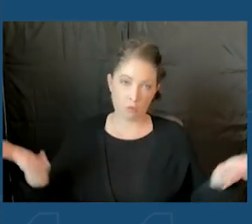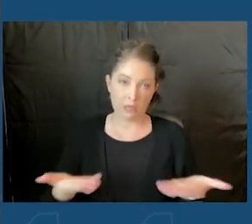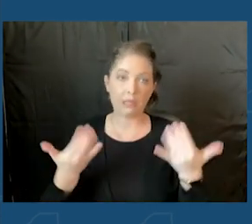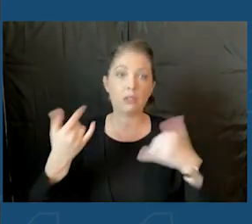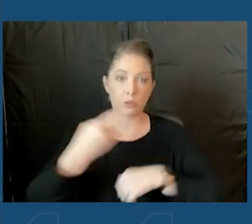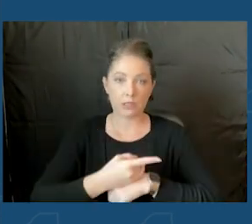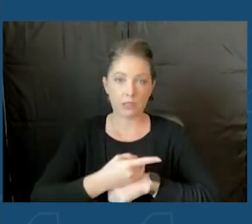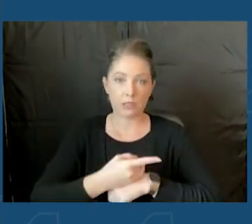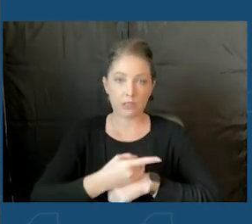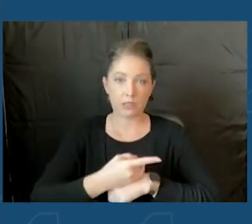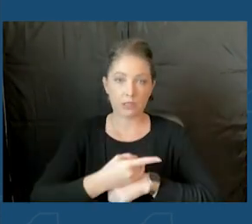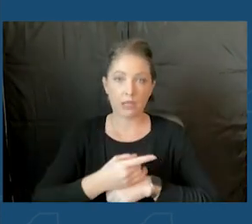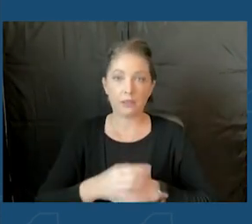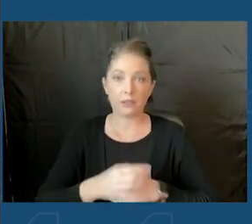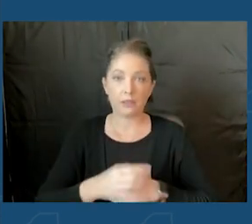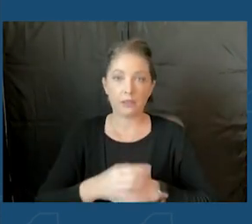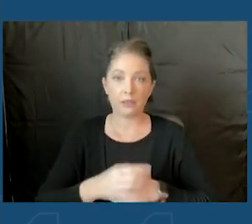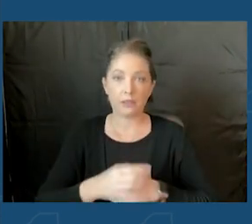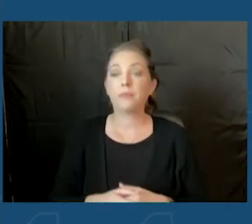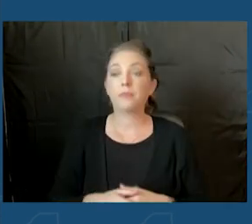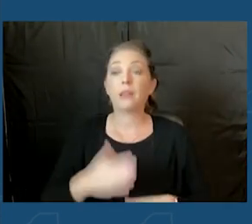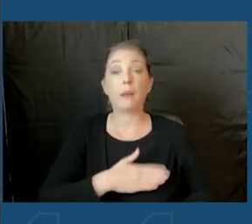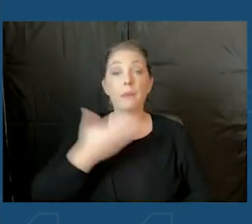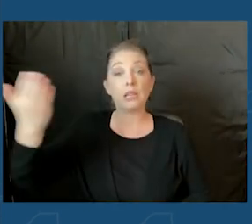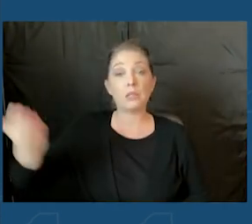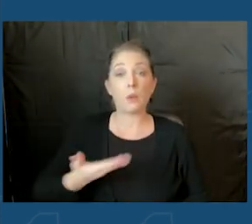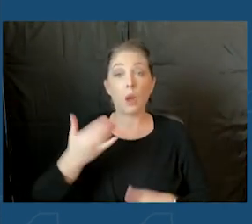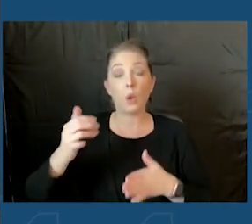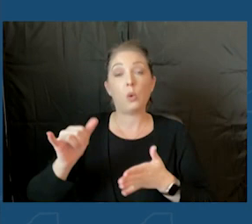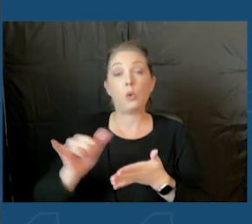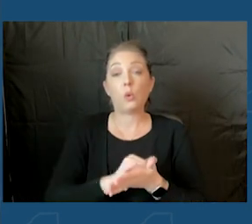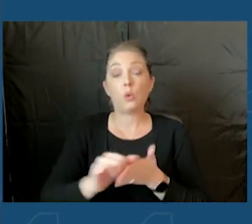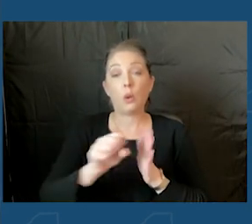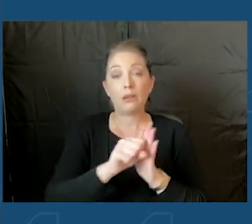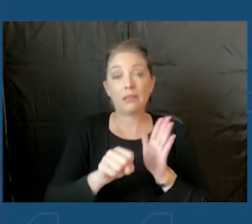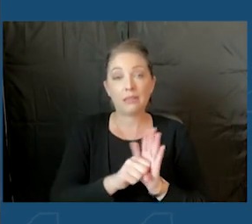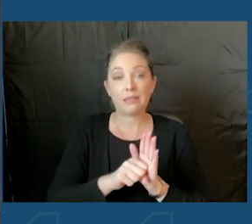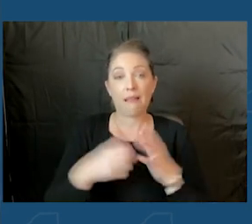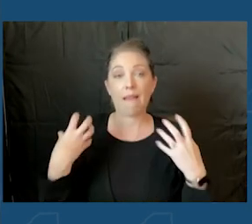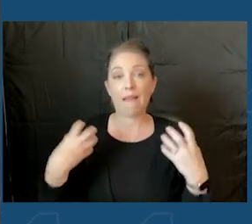Please welcome to the podium the New York State Health Commissioner, Dr. Mary Bassett.